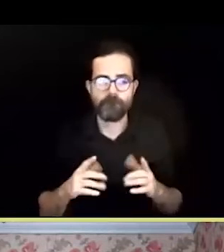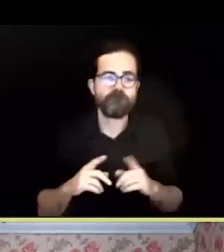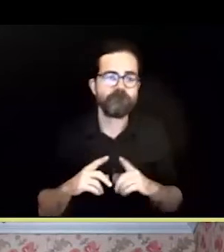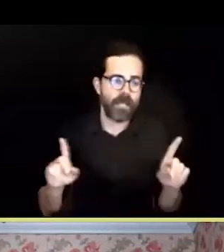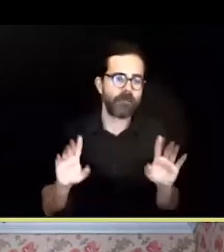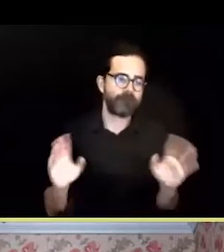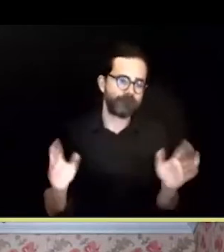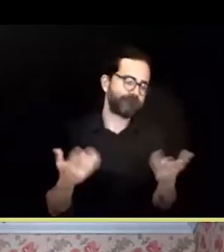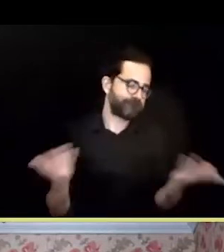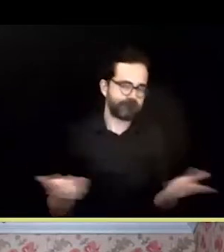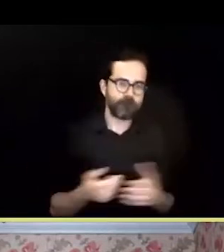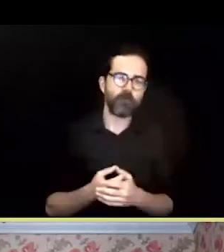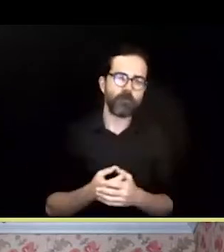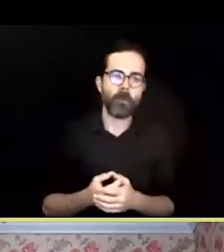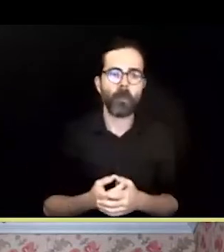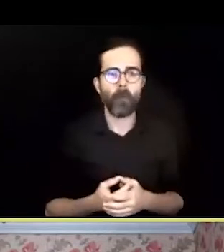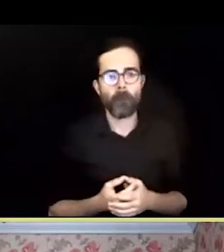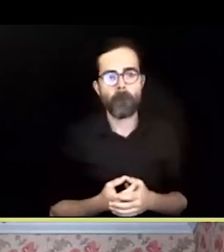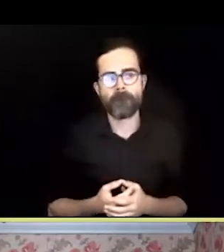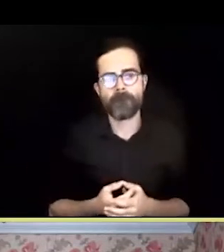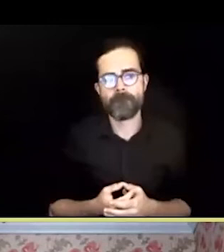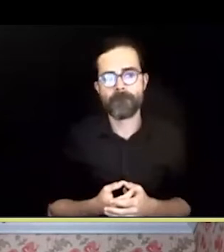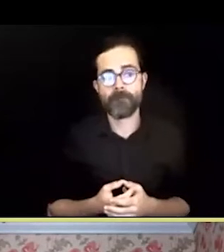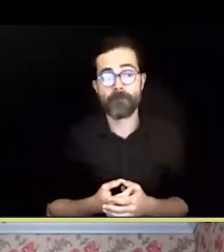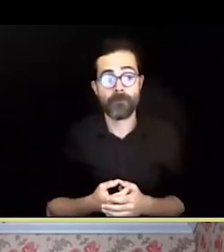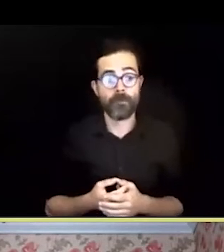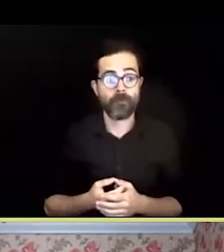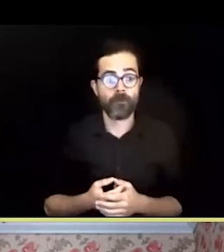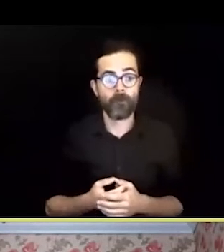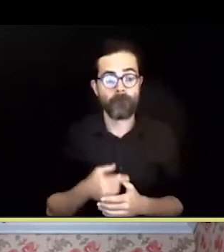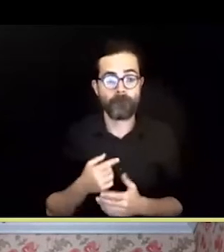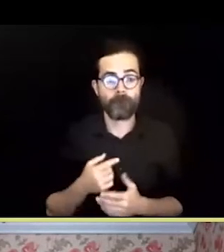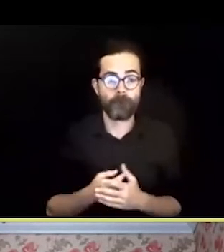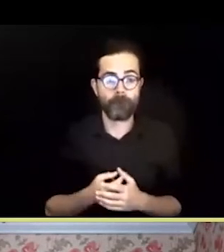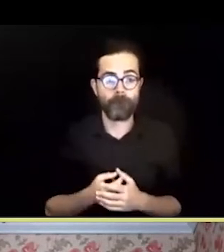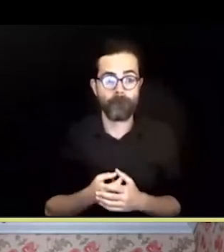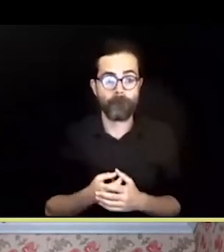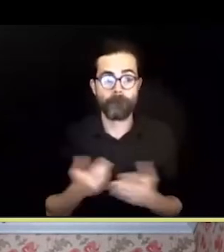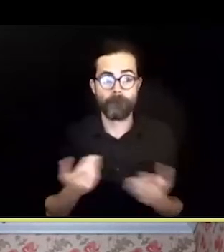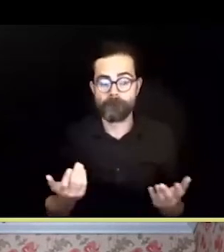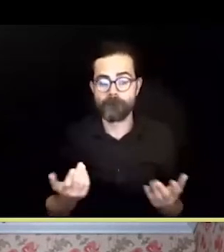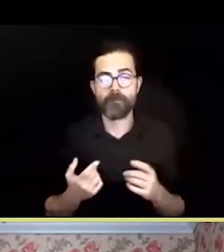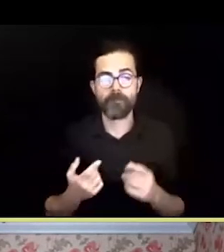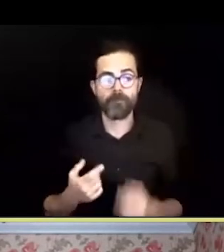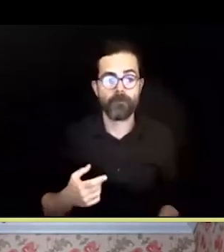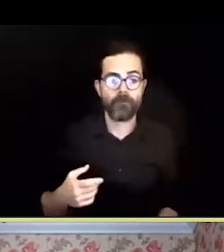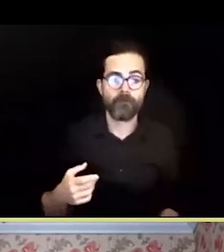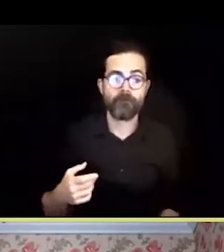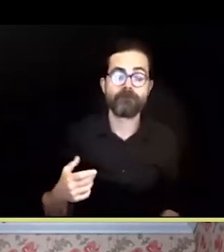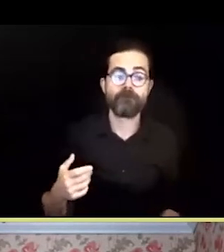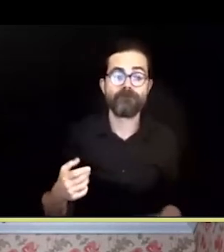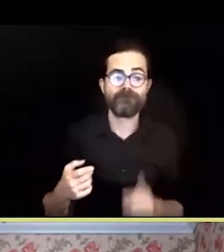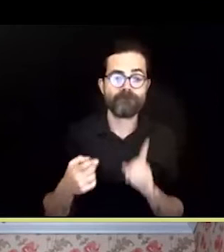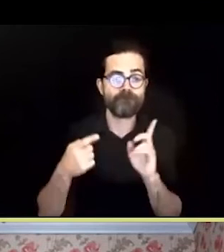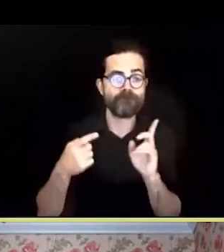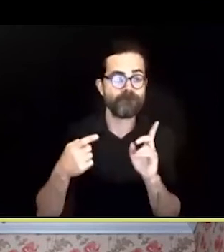Mainly in Finland, digital inclusion of people with intellectual disabilities is quite polarized. On the other hand,